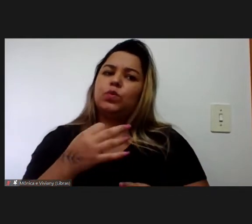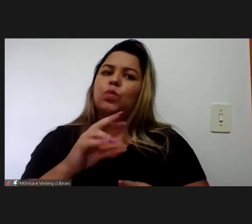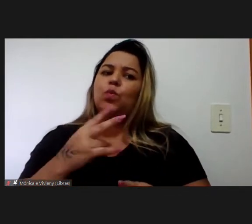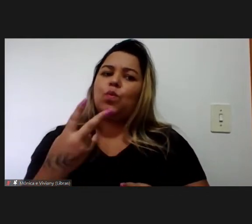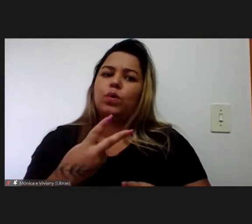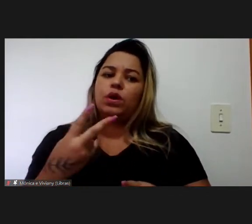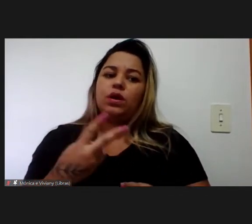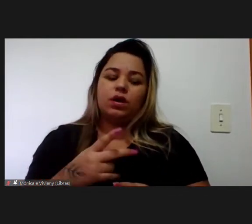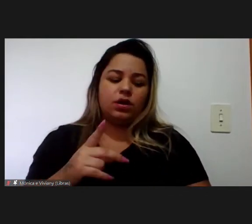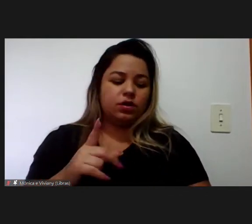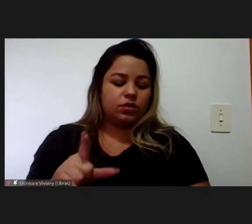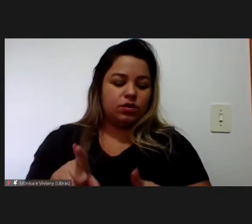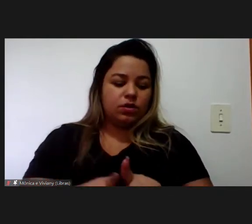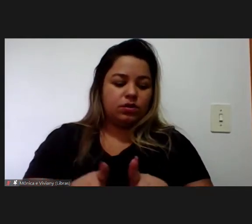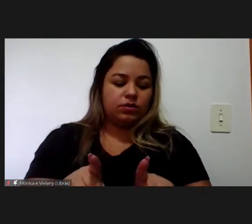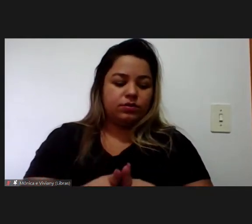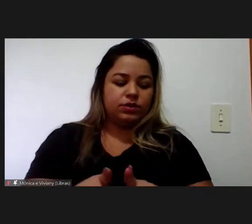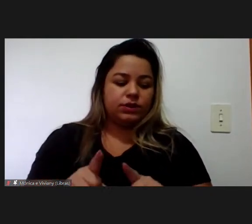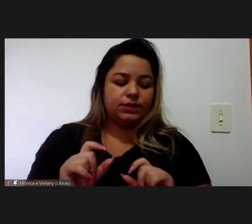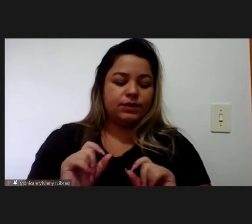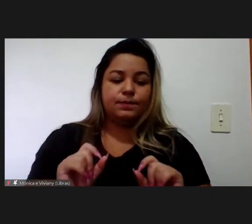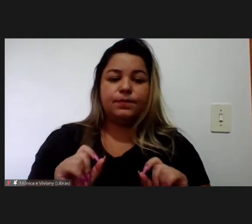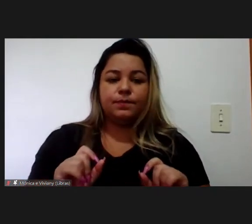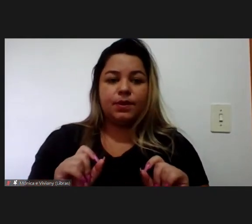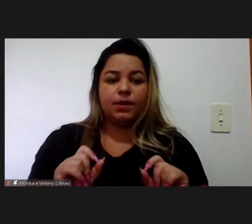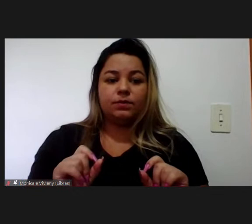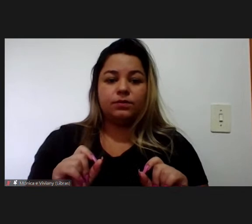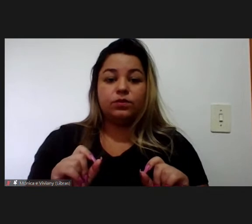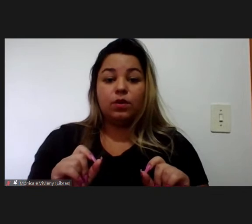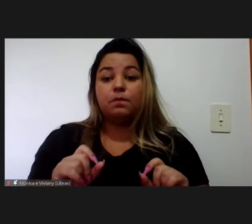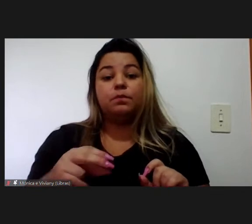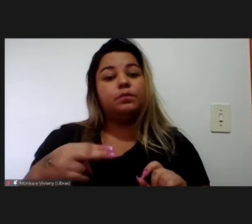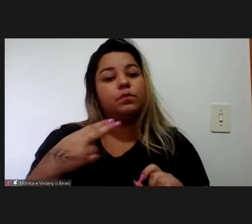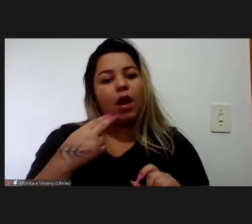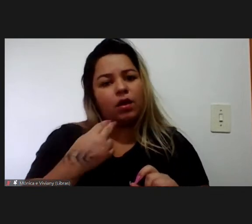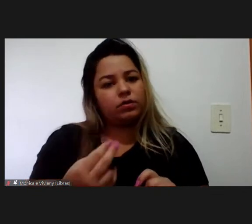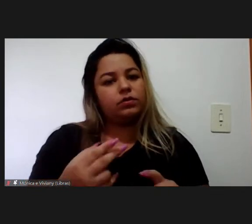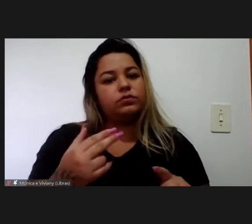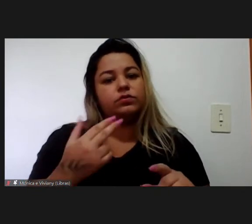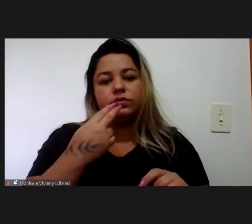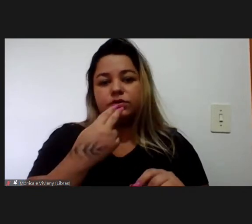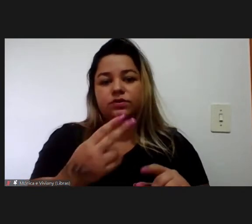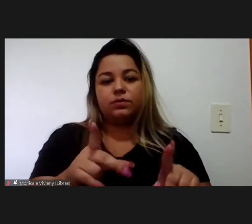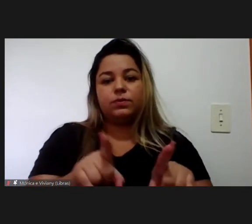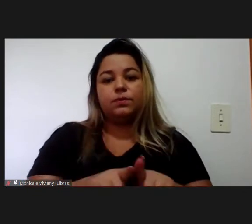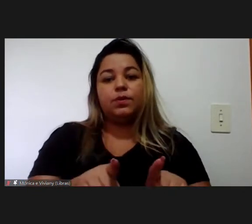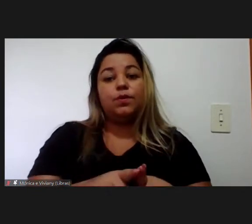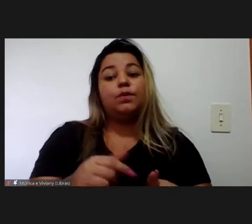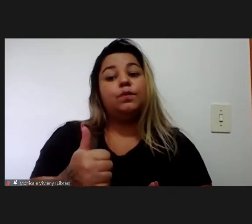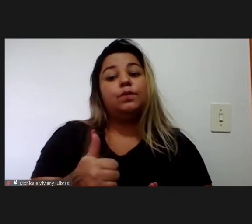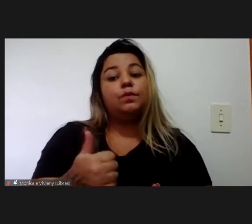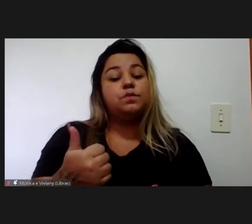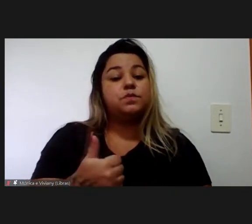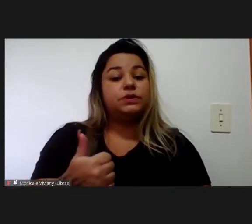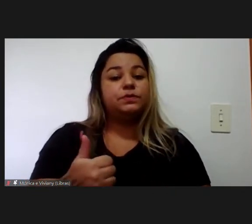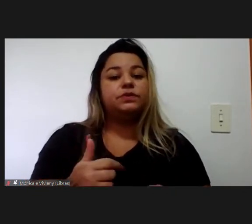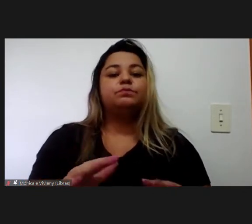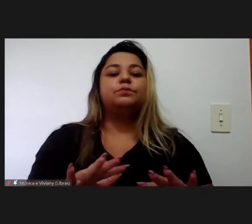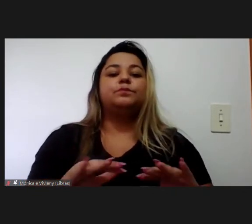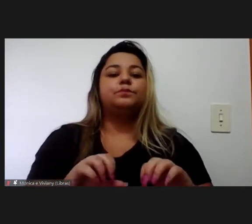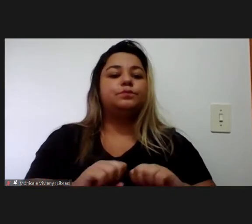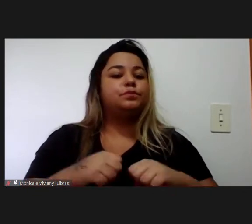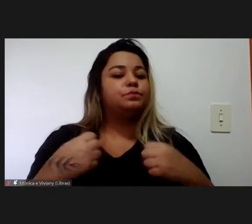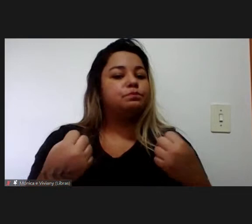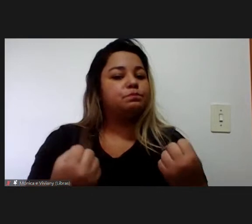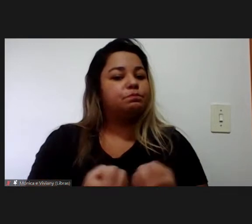to recommendation from the work plan for the Decade of Action for Nutrition. The first